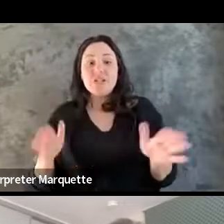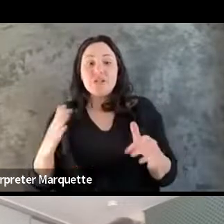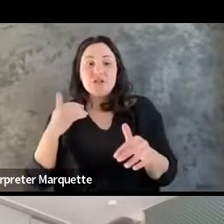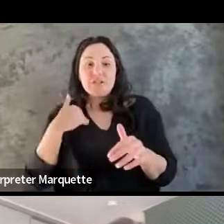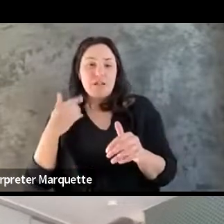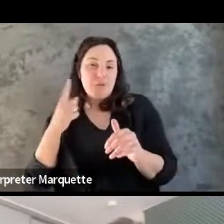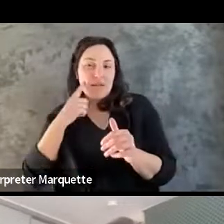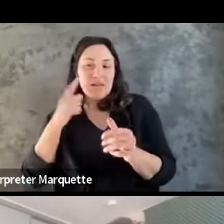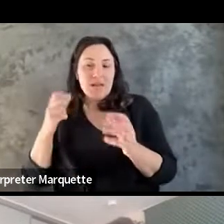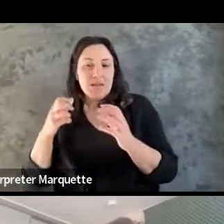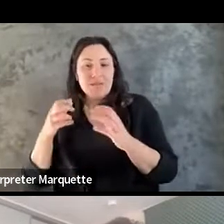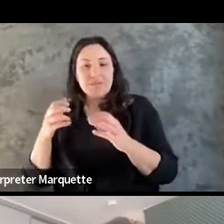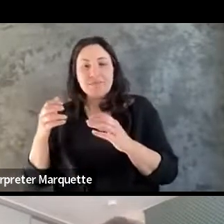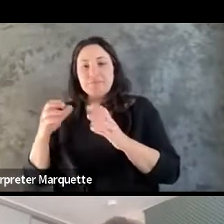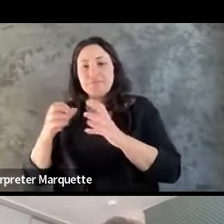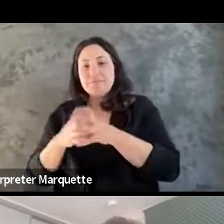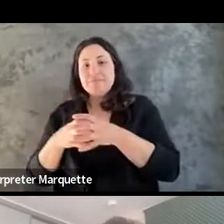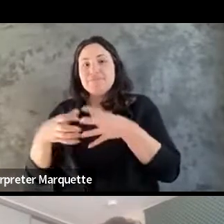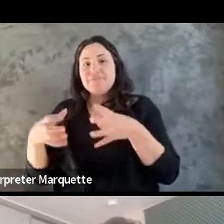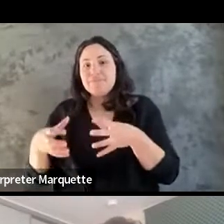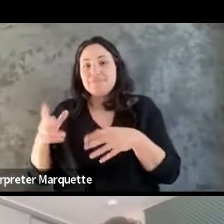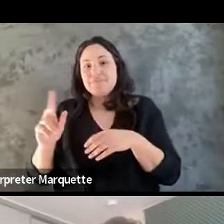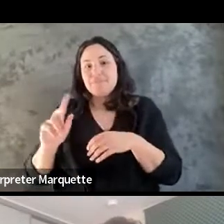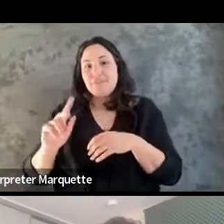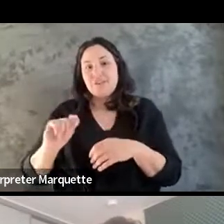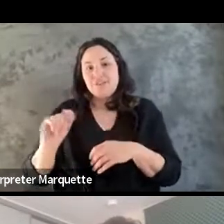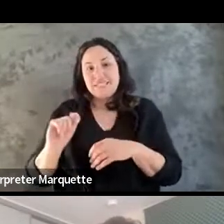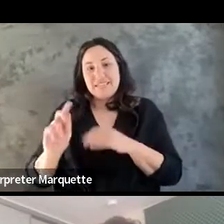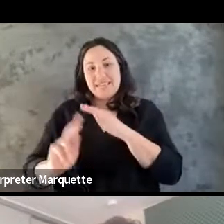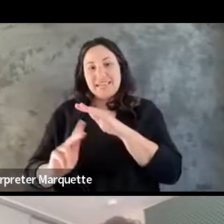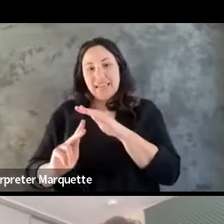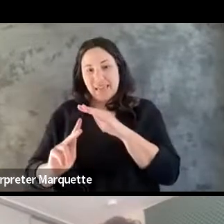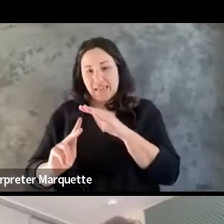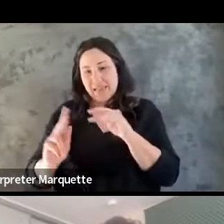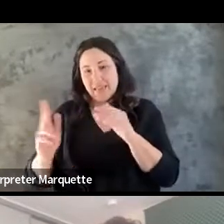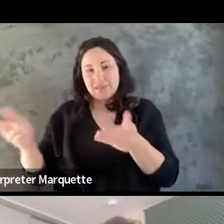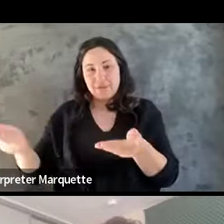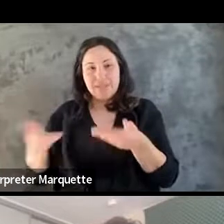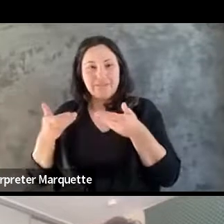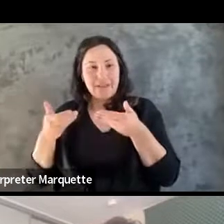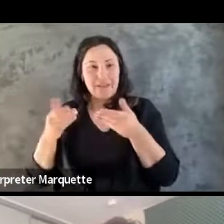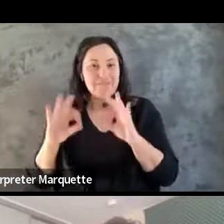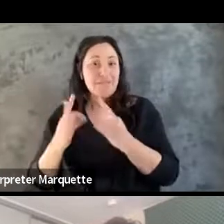we can invite a lot more families into Einstein earlier.